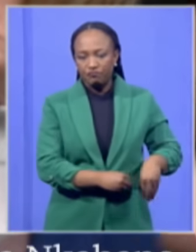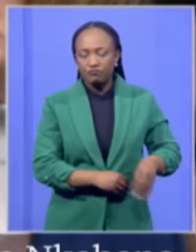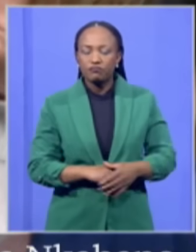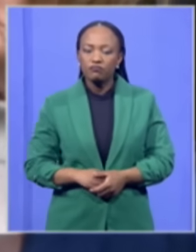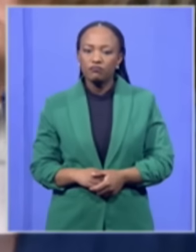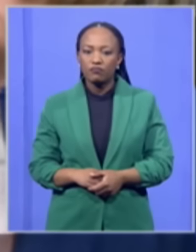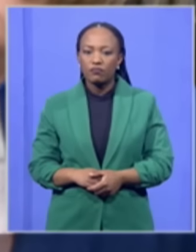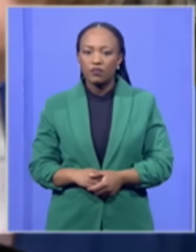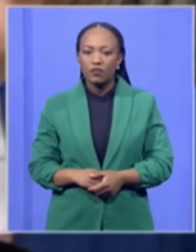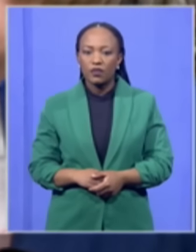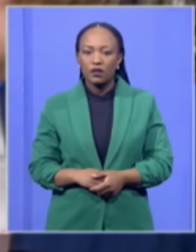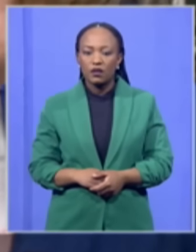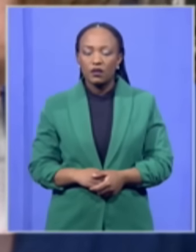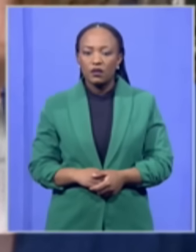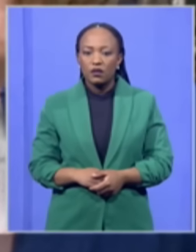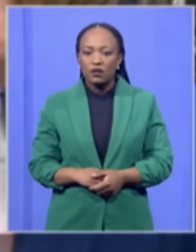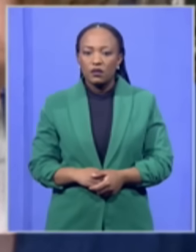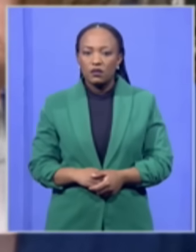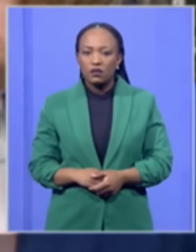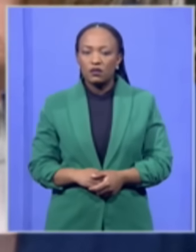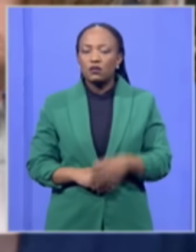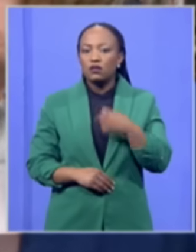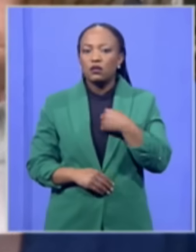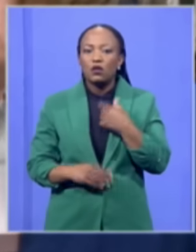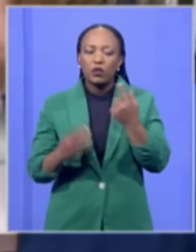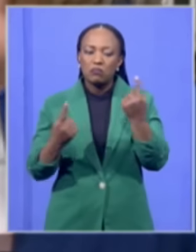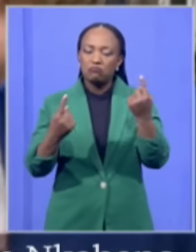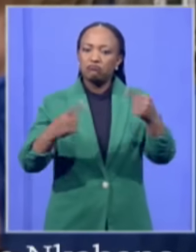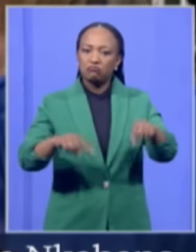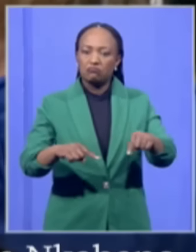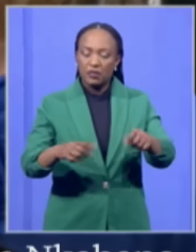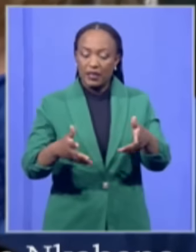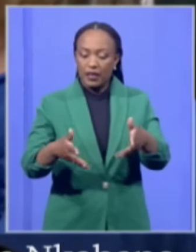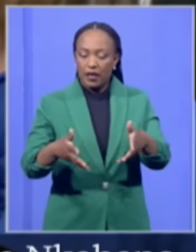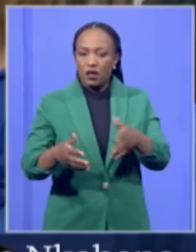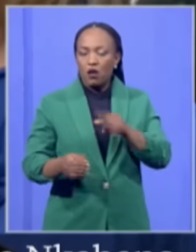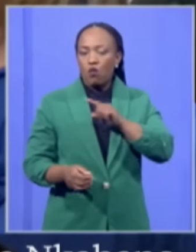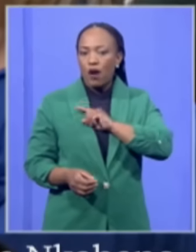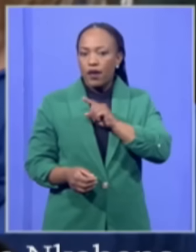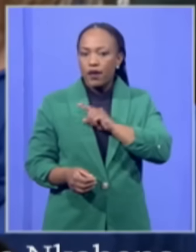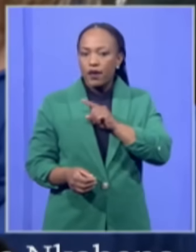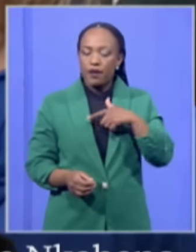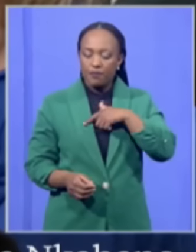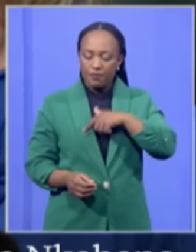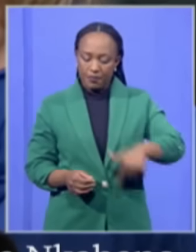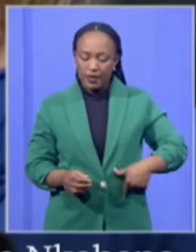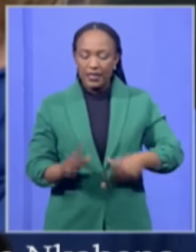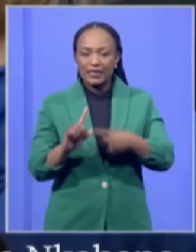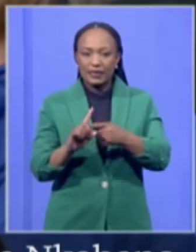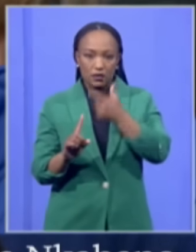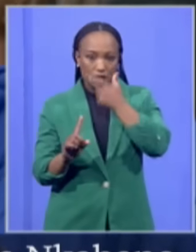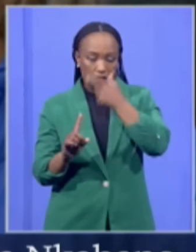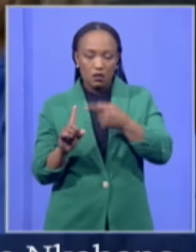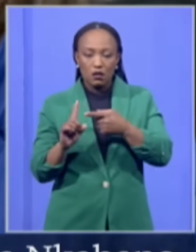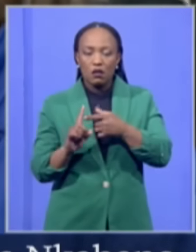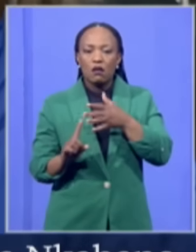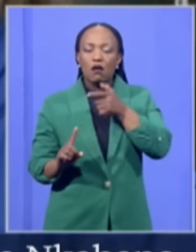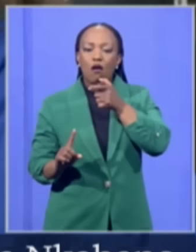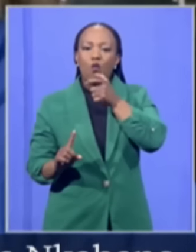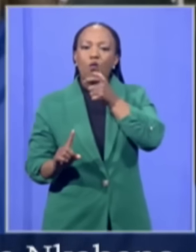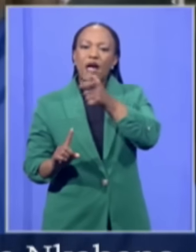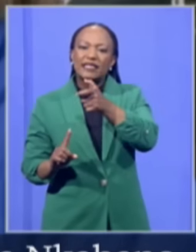We're here today for the simple reason that President Ramaphosa refuses to be as good as his word